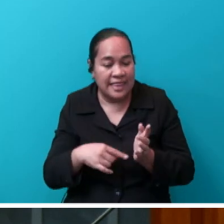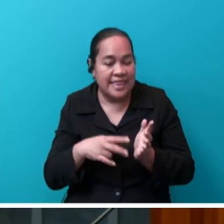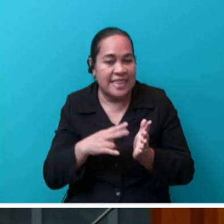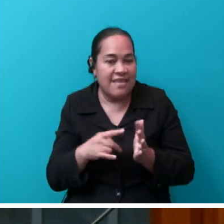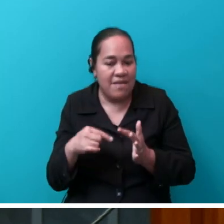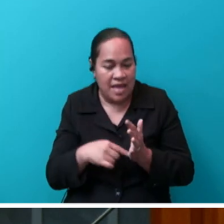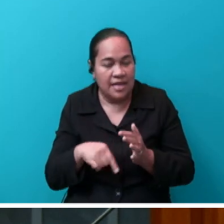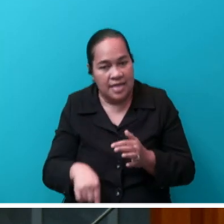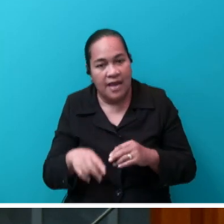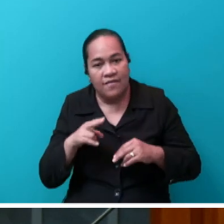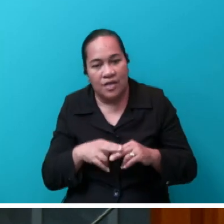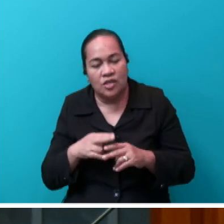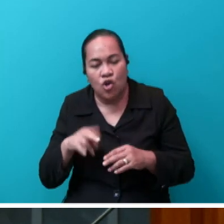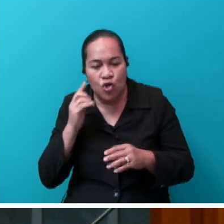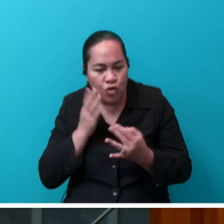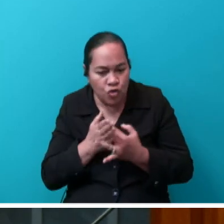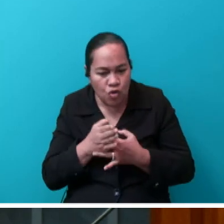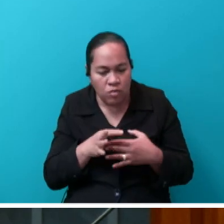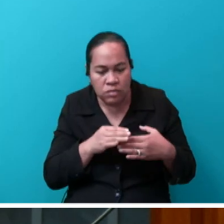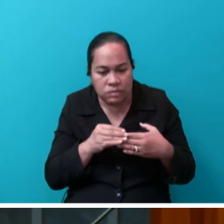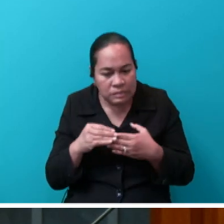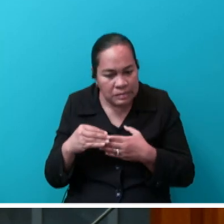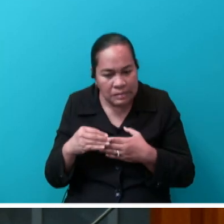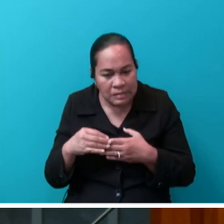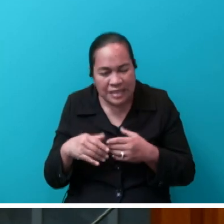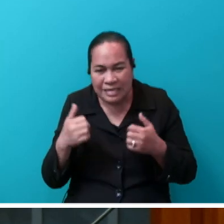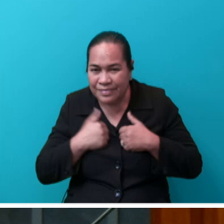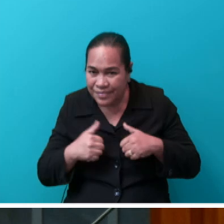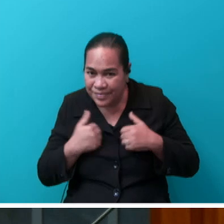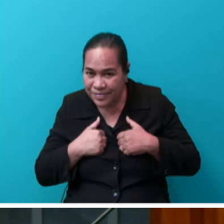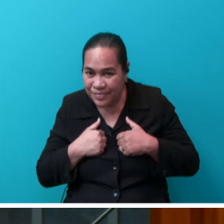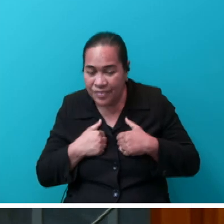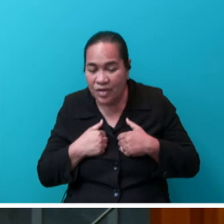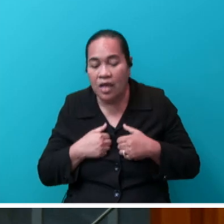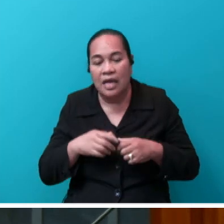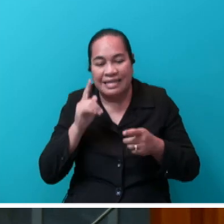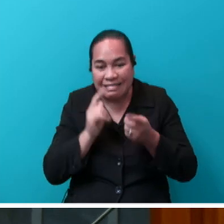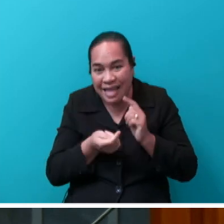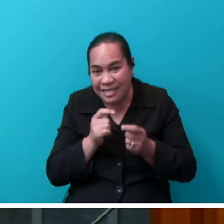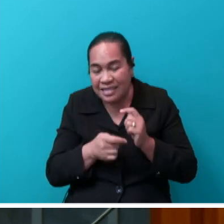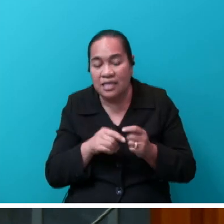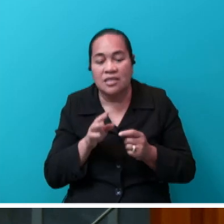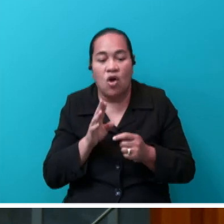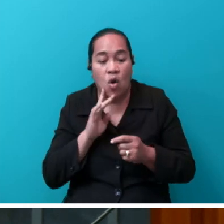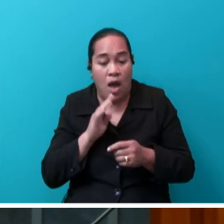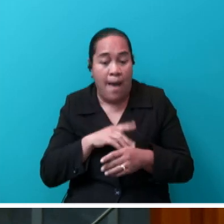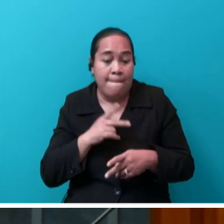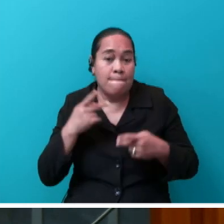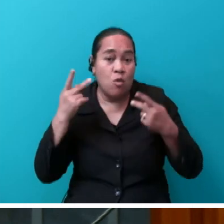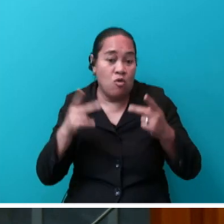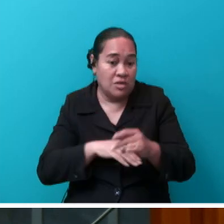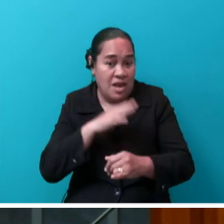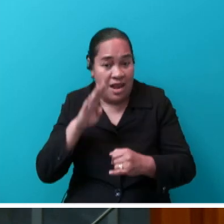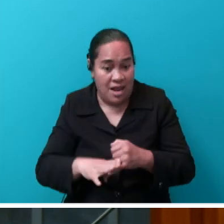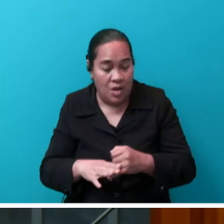systems through pilot programs starting in 2027. And the findings will inform the revision of proposals and discussion papers